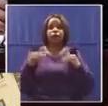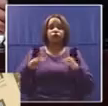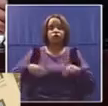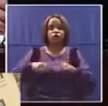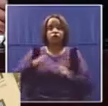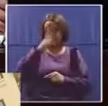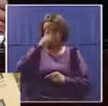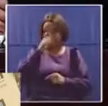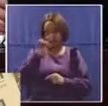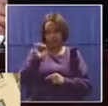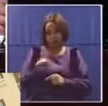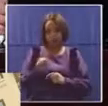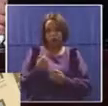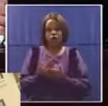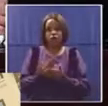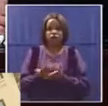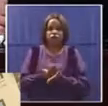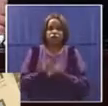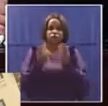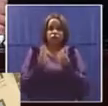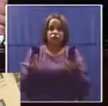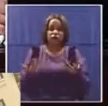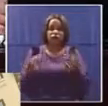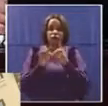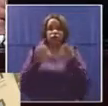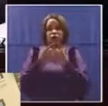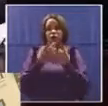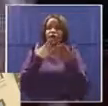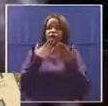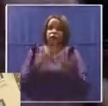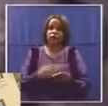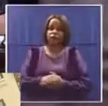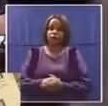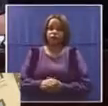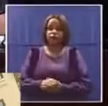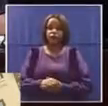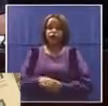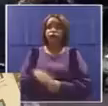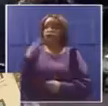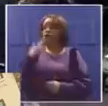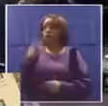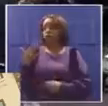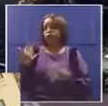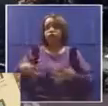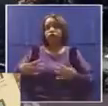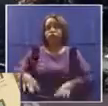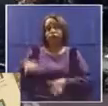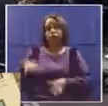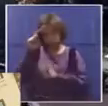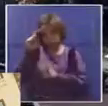can result in a cost saving to the department. I thank you. Thank you very much, Honorable Member.